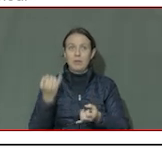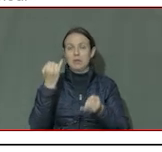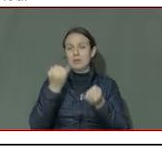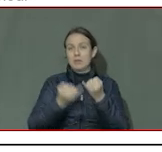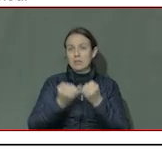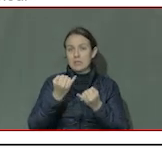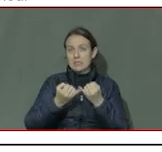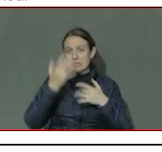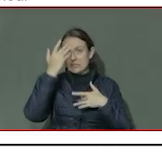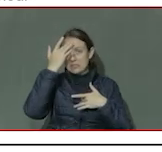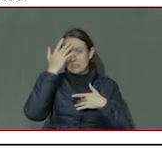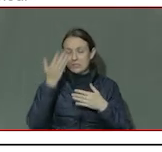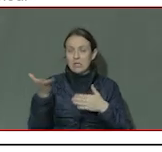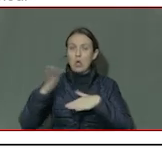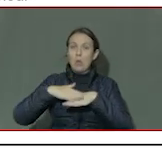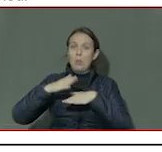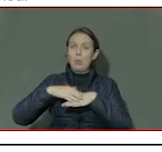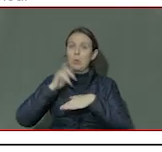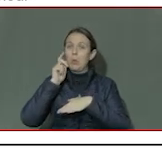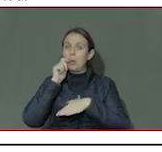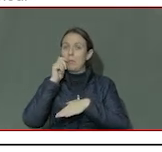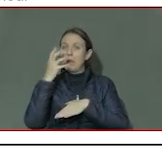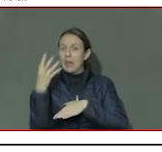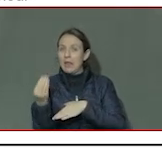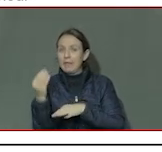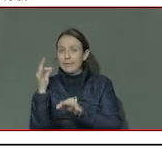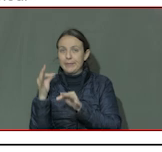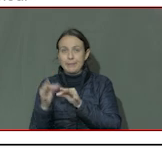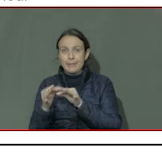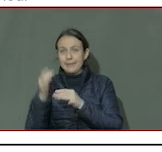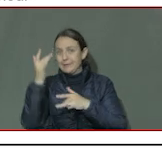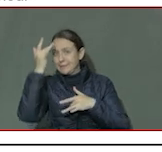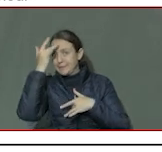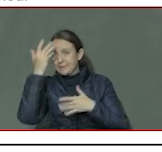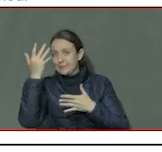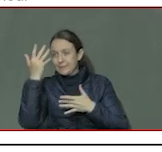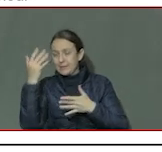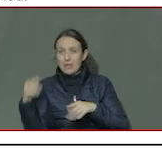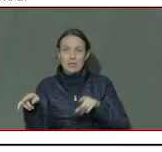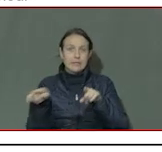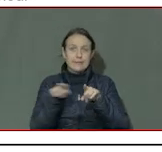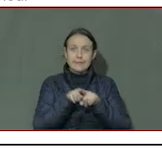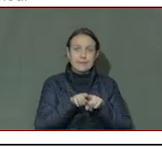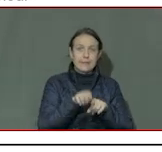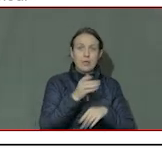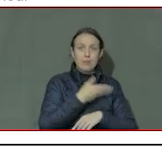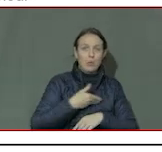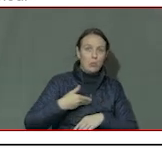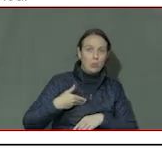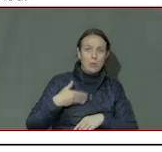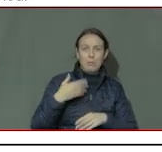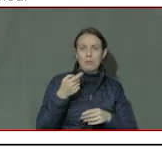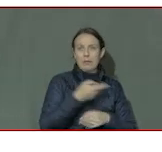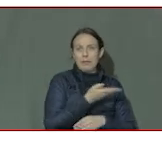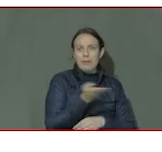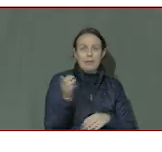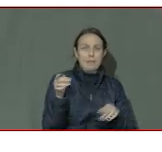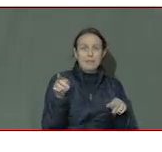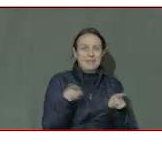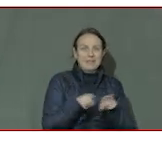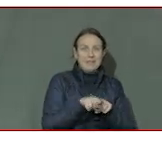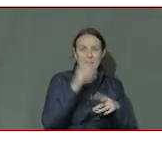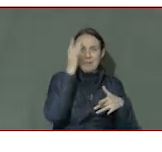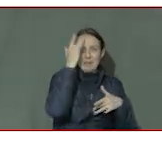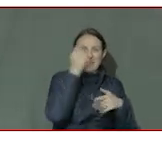are more males affected? Ajir, it's the same as why females have a smaller chance, guys. It's the